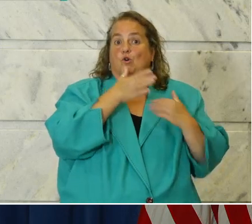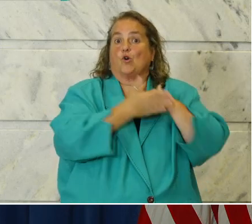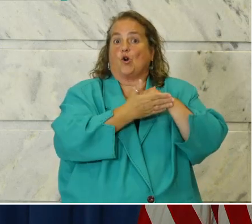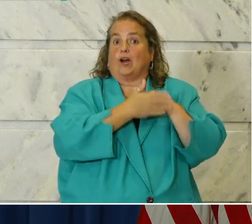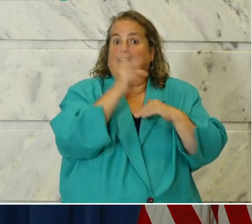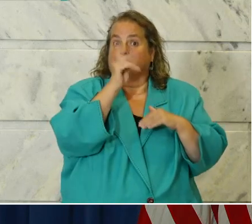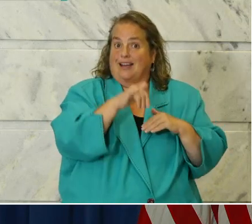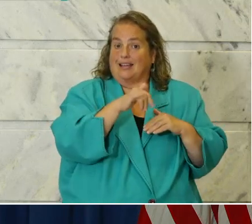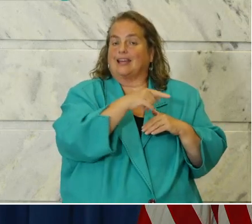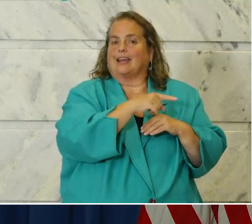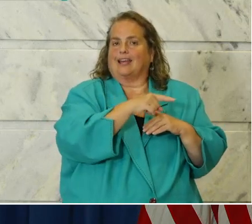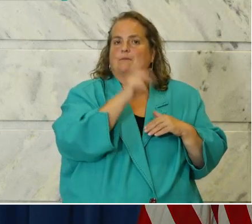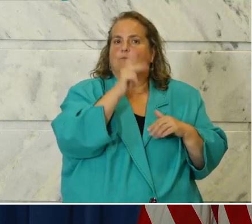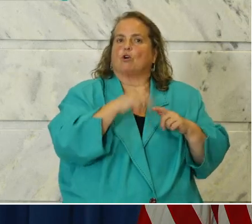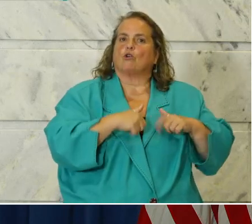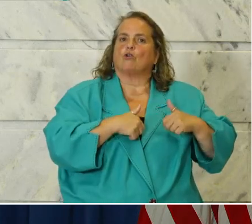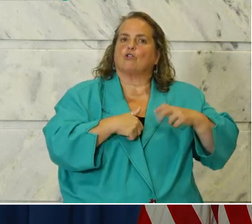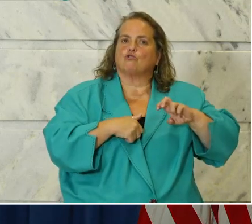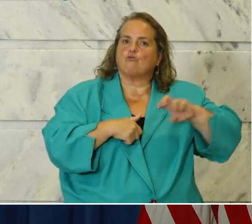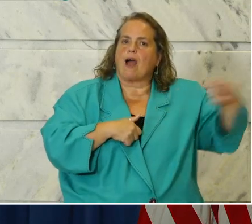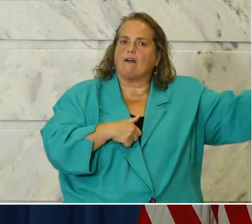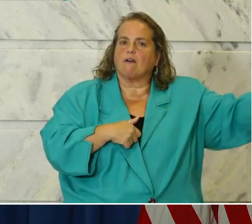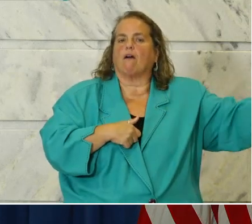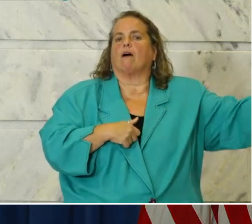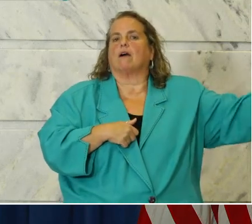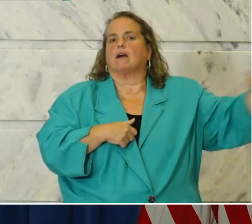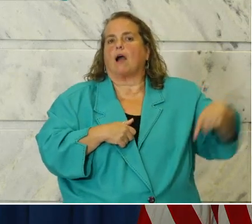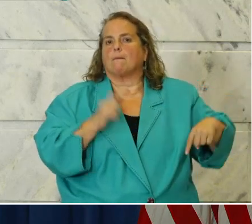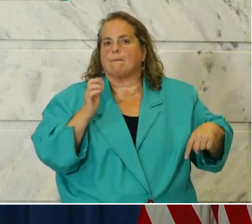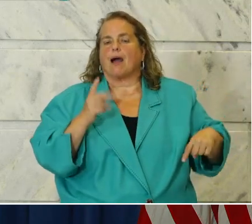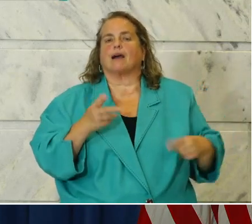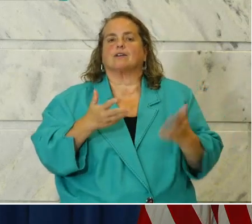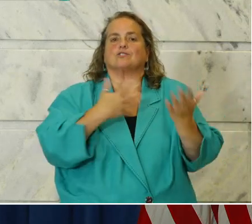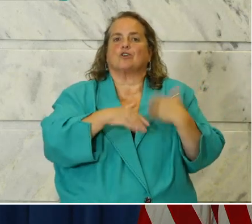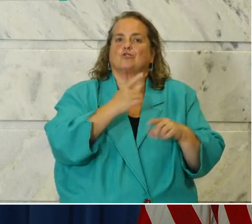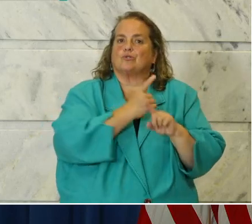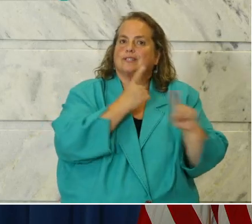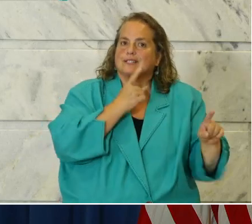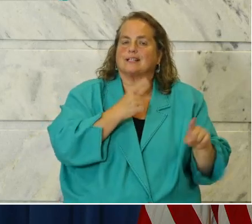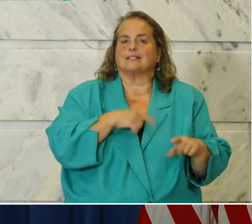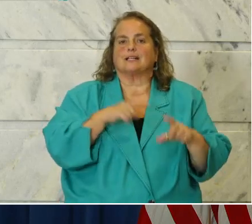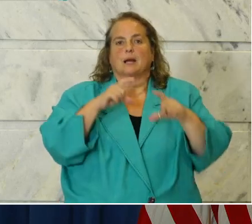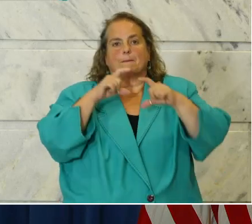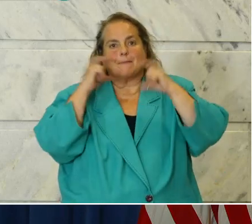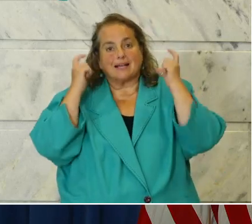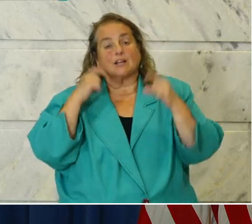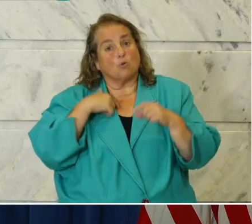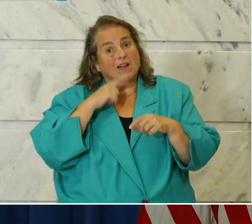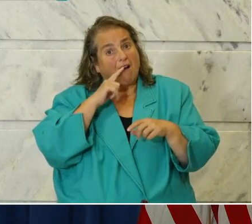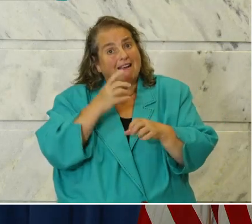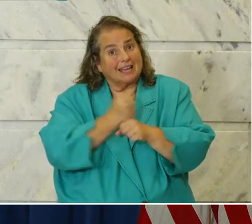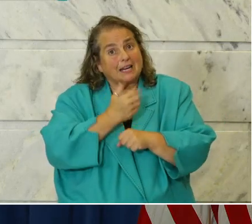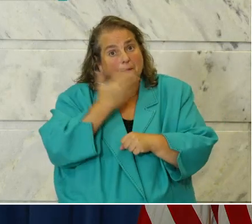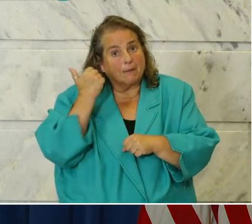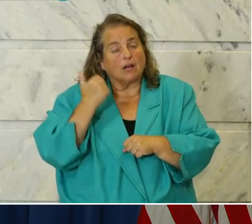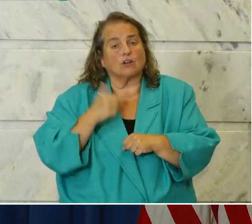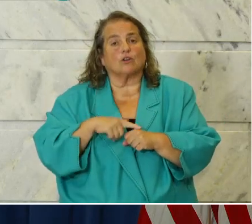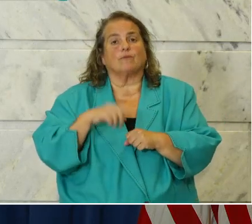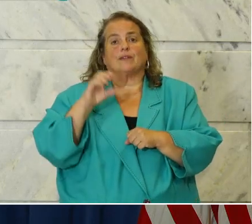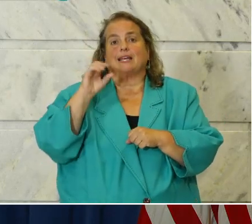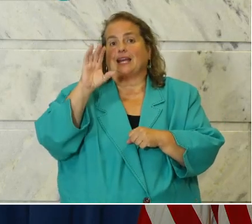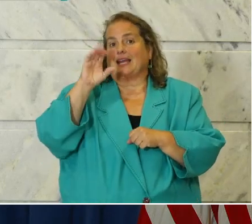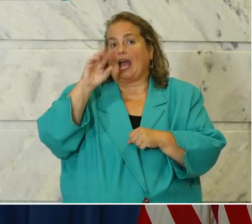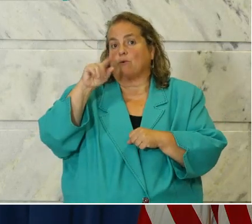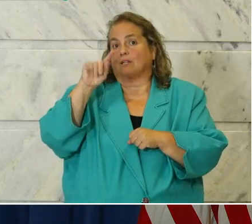then sometimes failure to follow some of the social distancing and masking. We think we're getting better in that. Heard from the county judge in Harlan